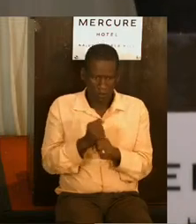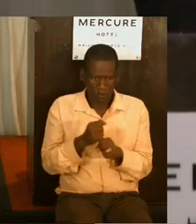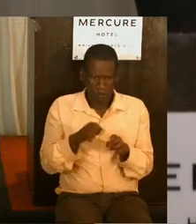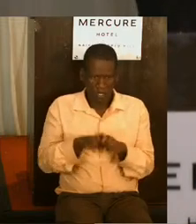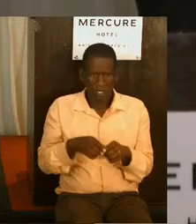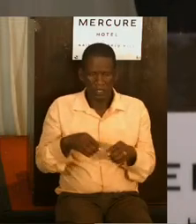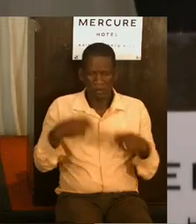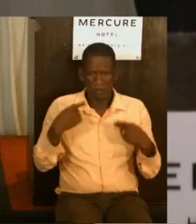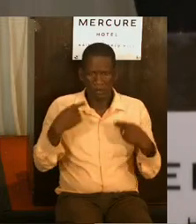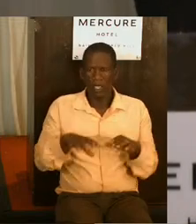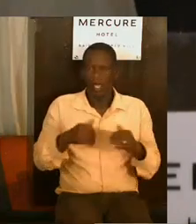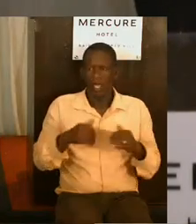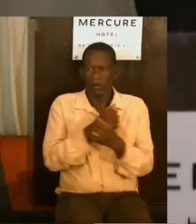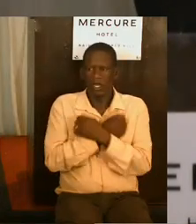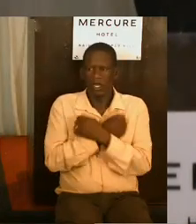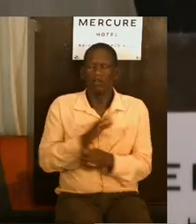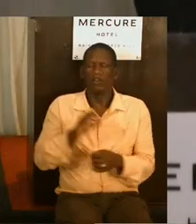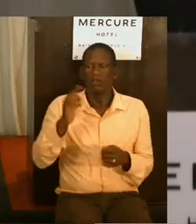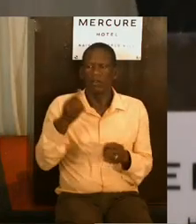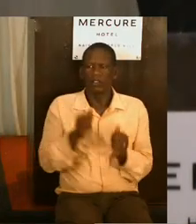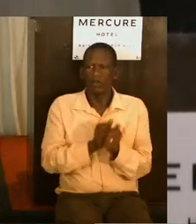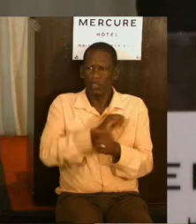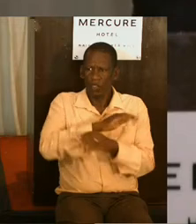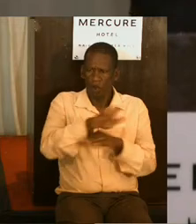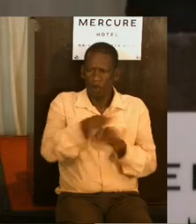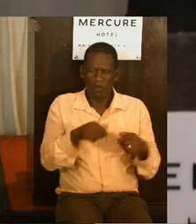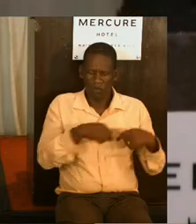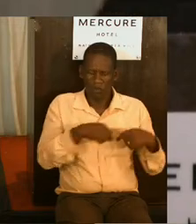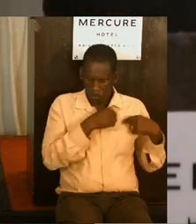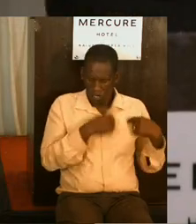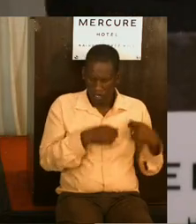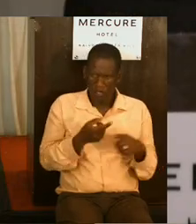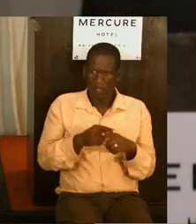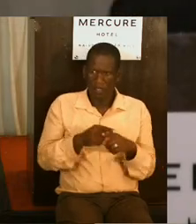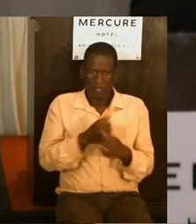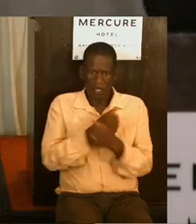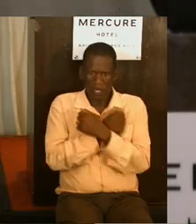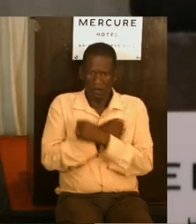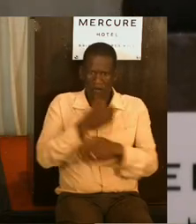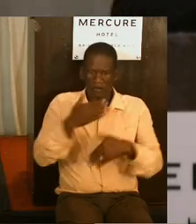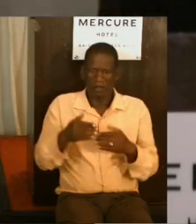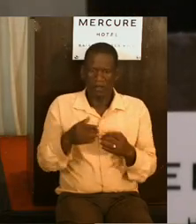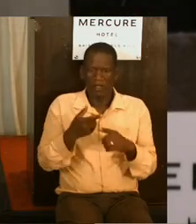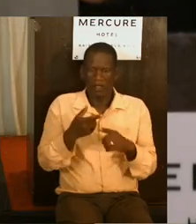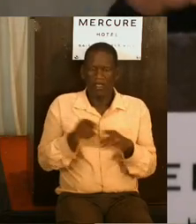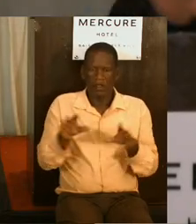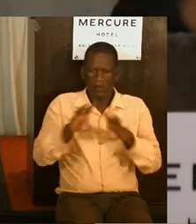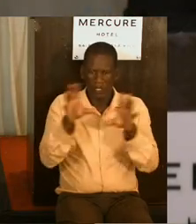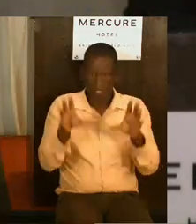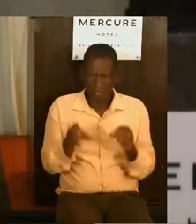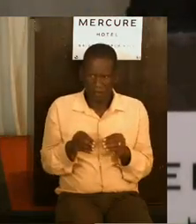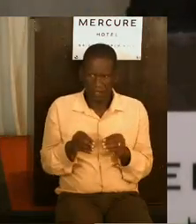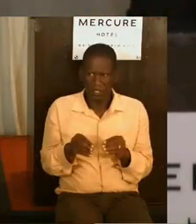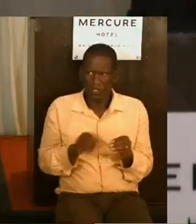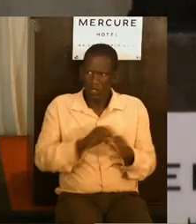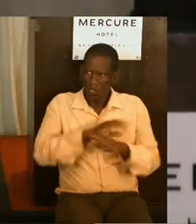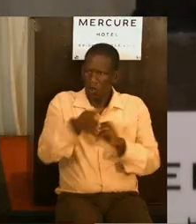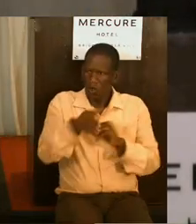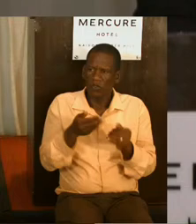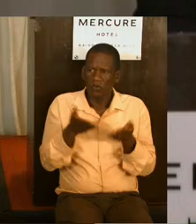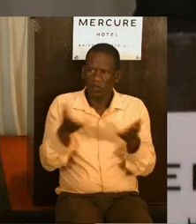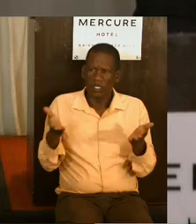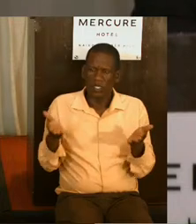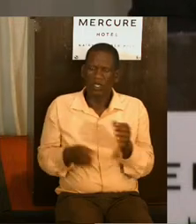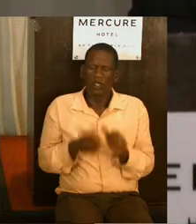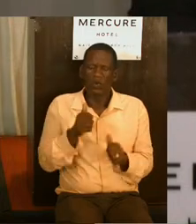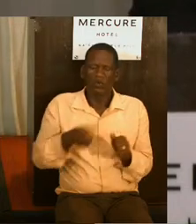mankind about love God first with all your heart and then love your neighbor because then it will summarize uh all these things